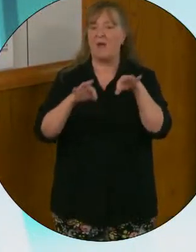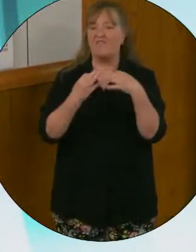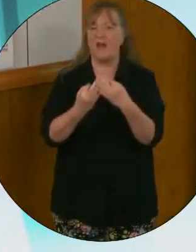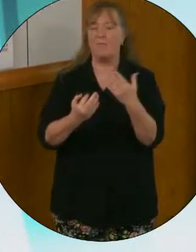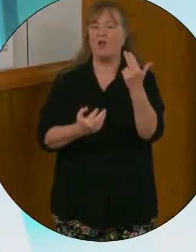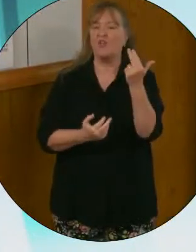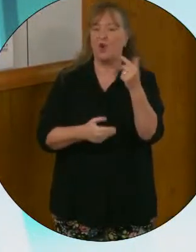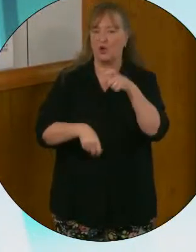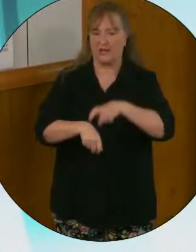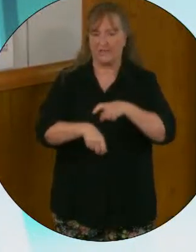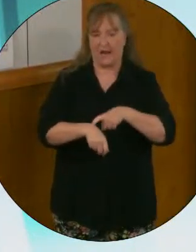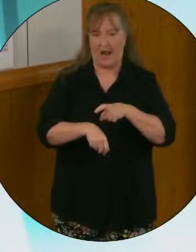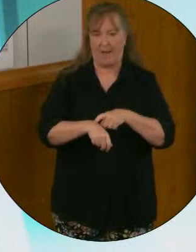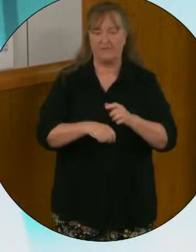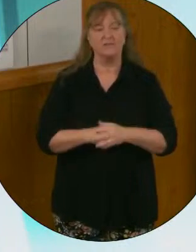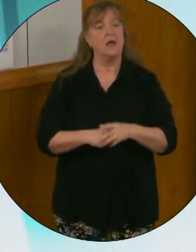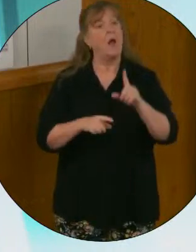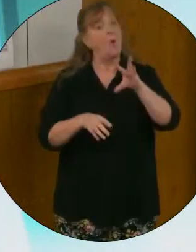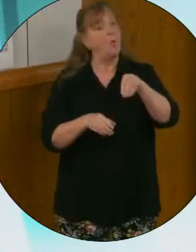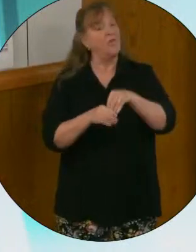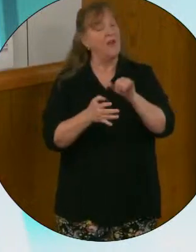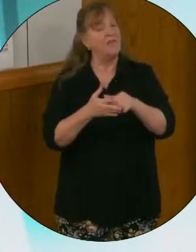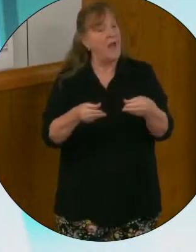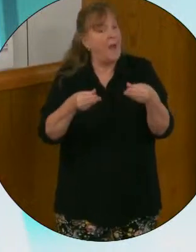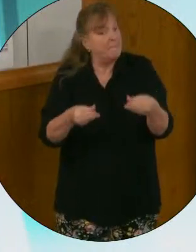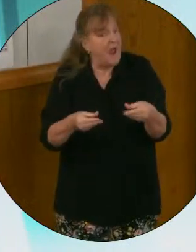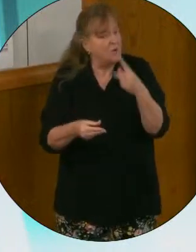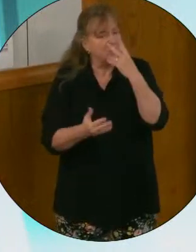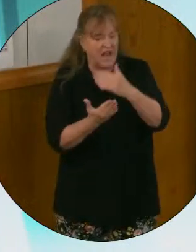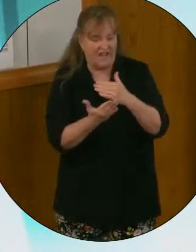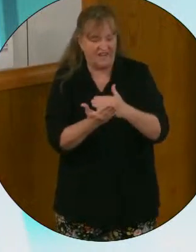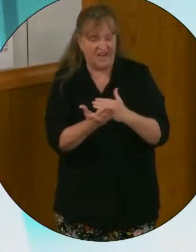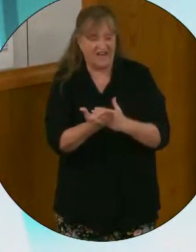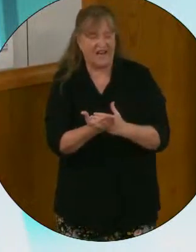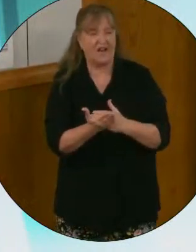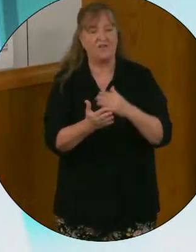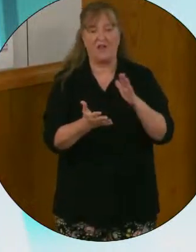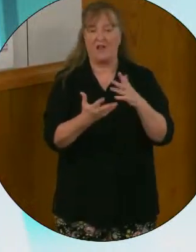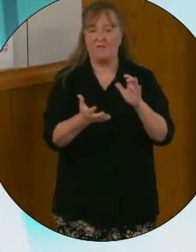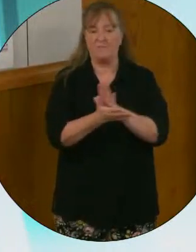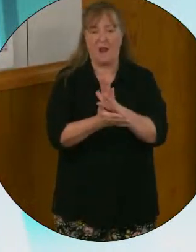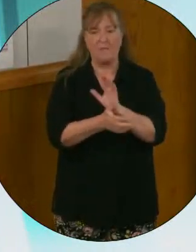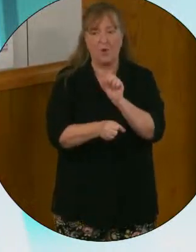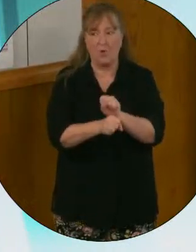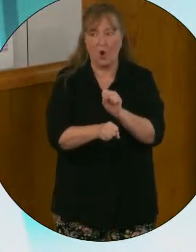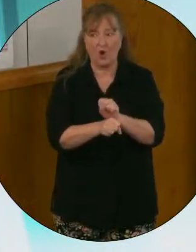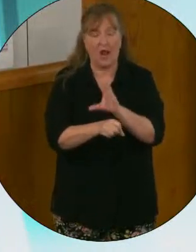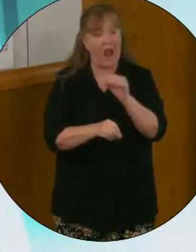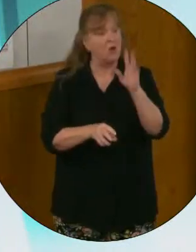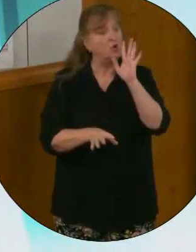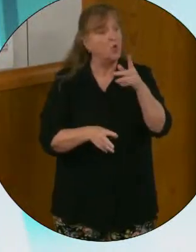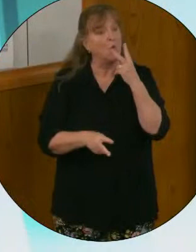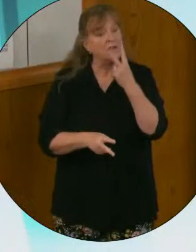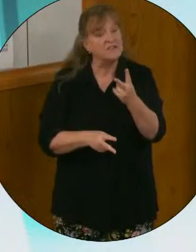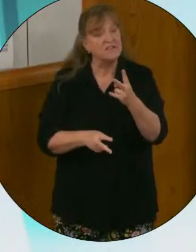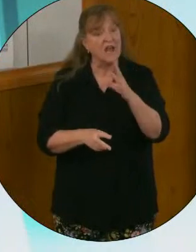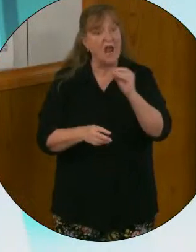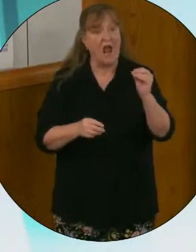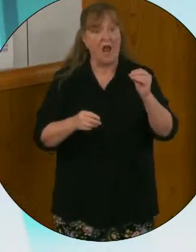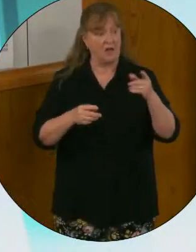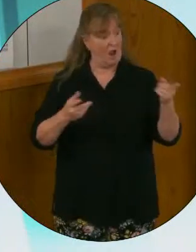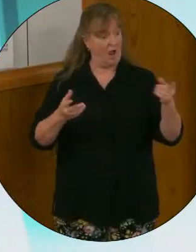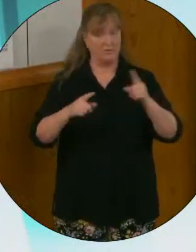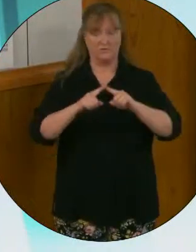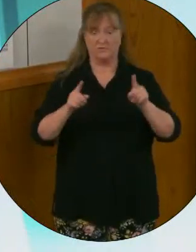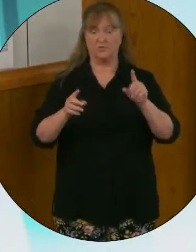times. Within that package, you'll see the list of Daniel Ibarra's paperwork, and you'll see a screenshot of a